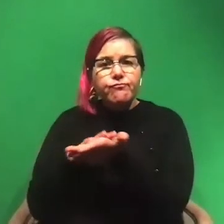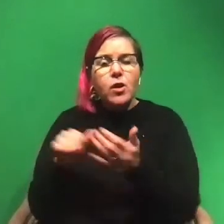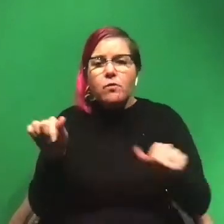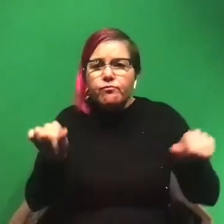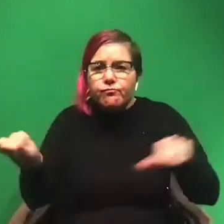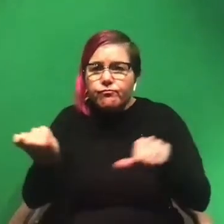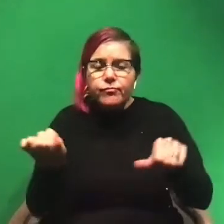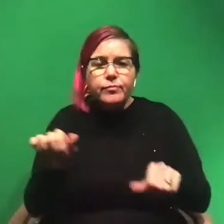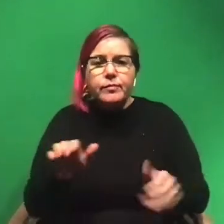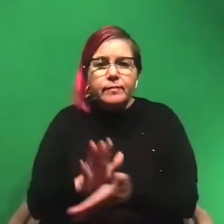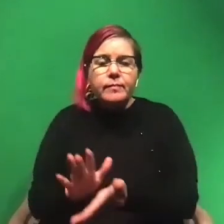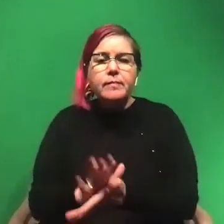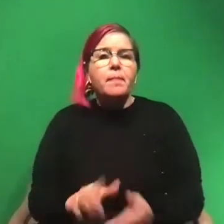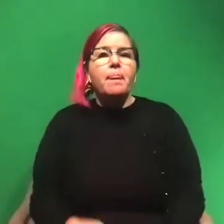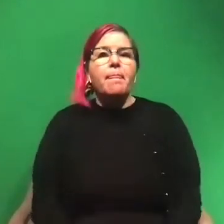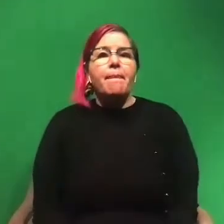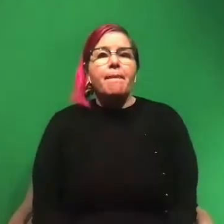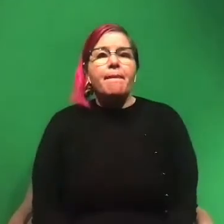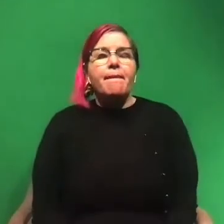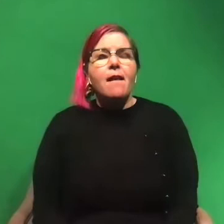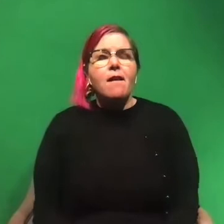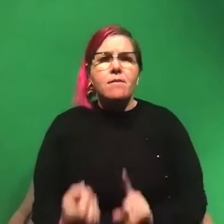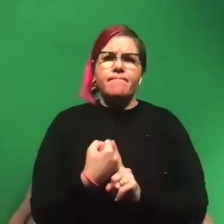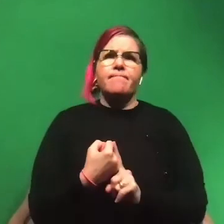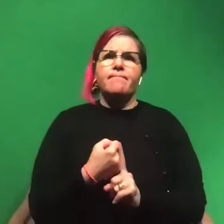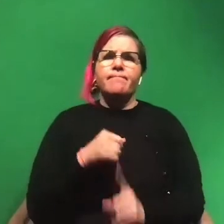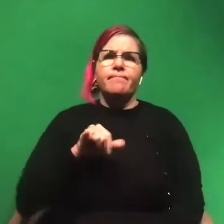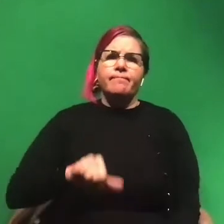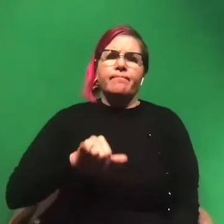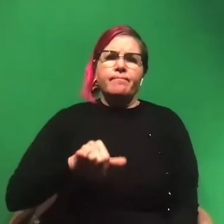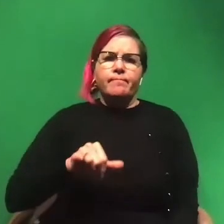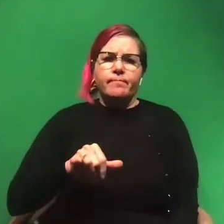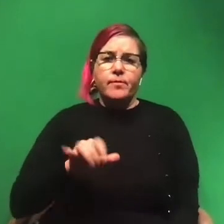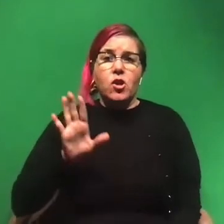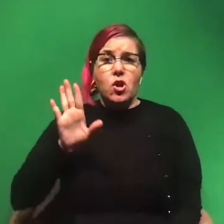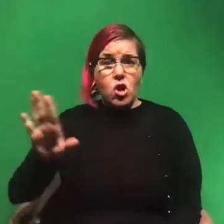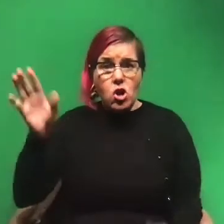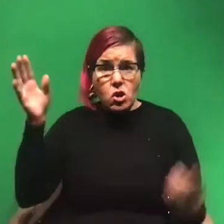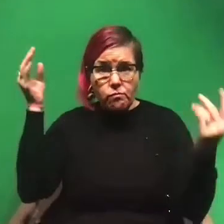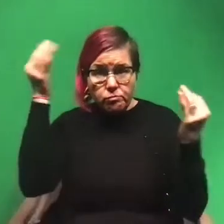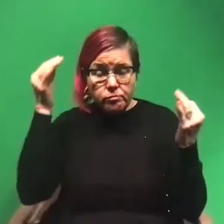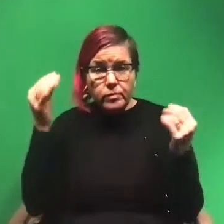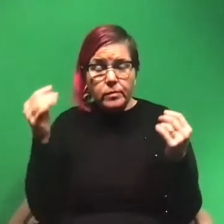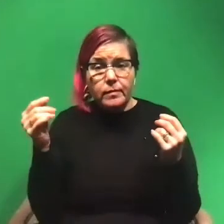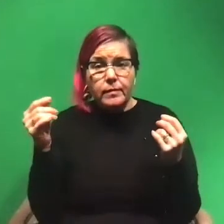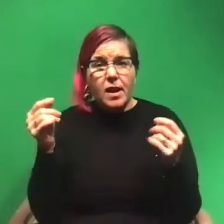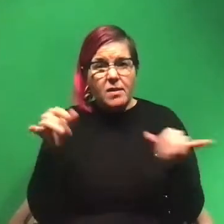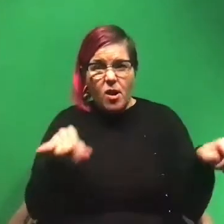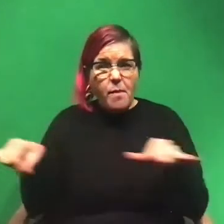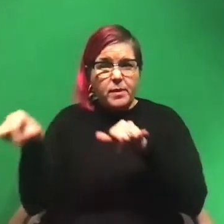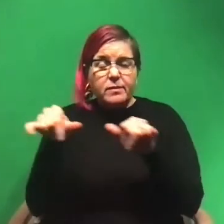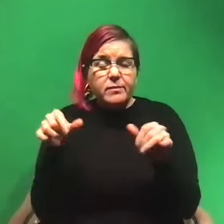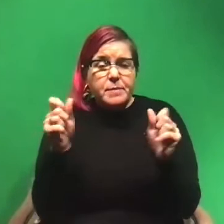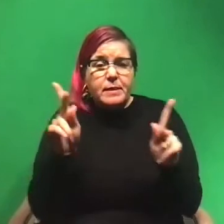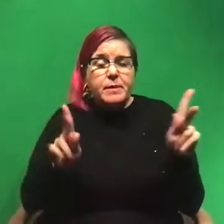And that's really when it hit on me that in her mind, and I'm pretty sure it's common for many